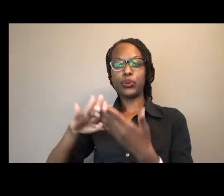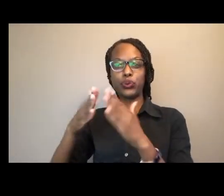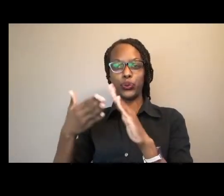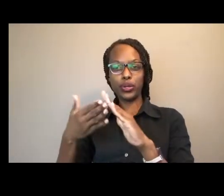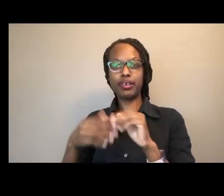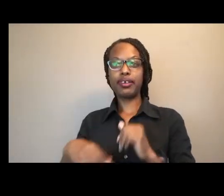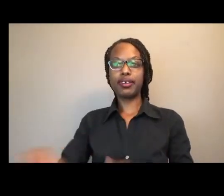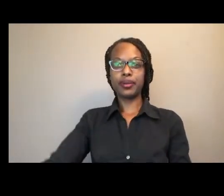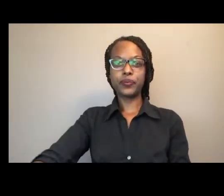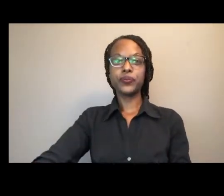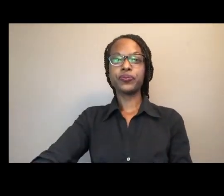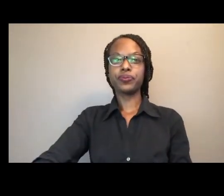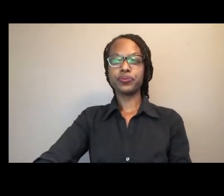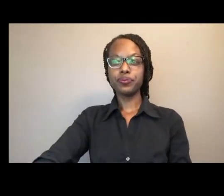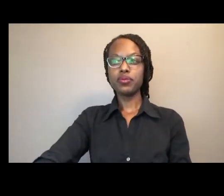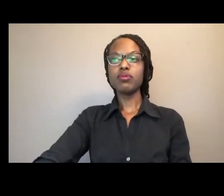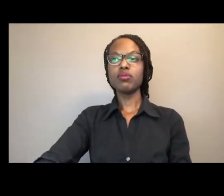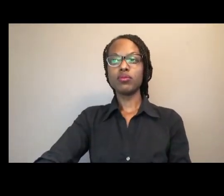community.